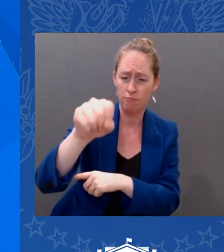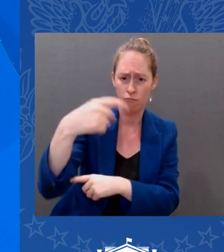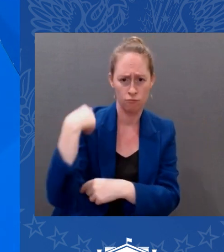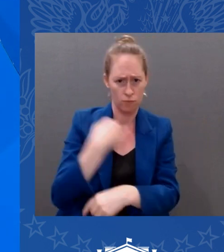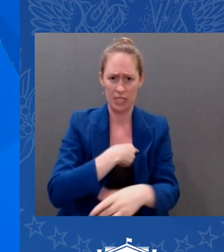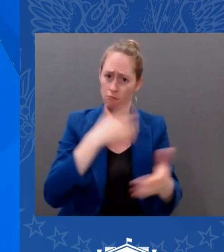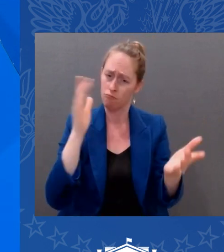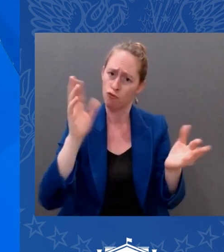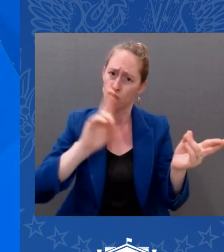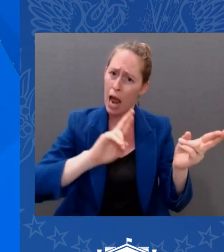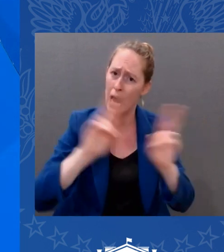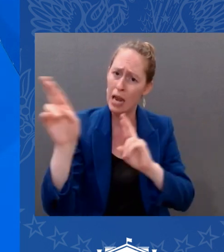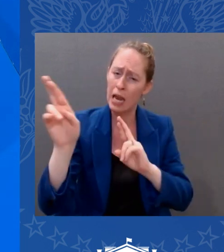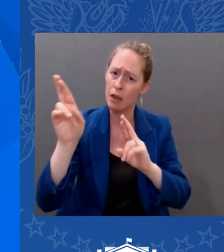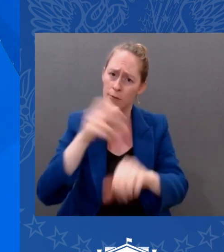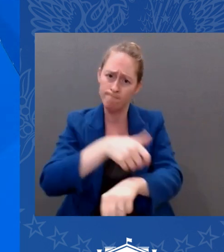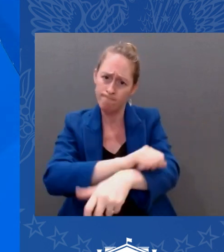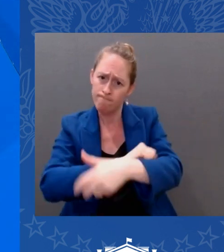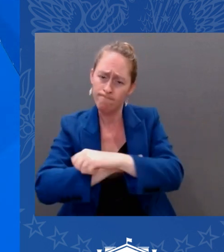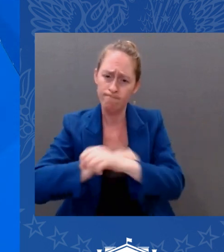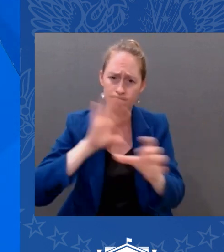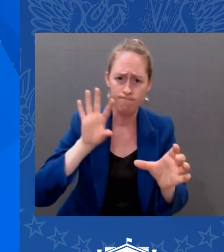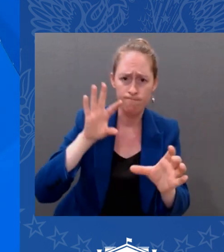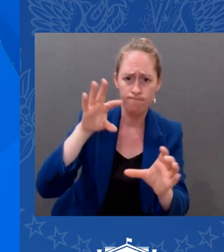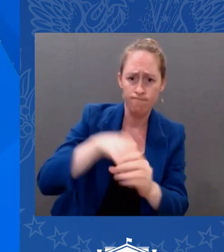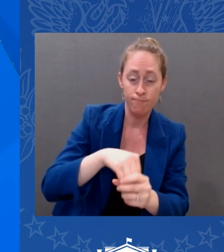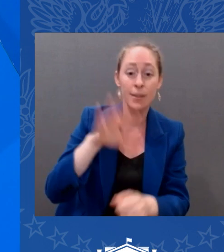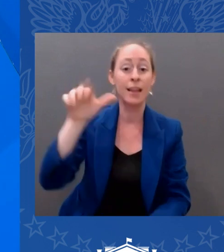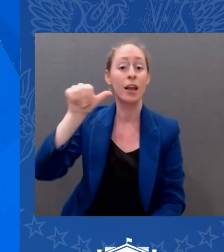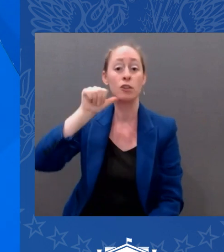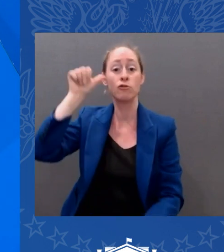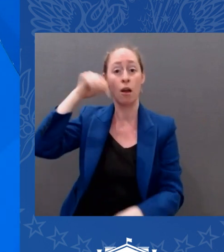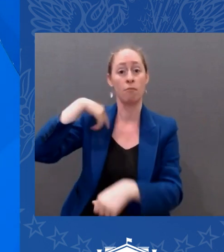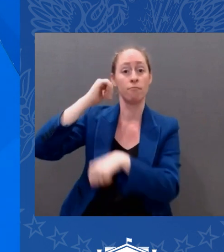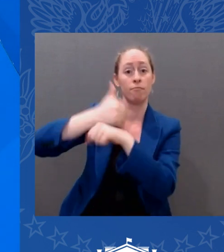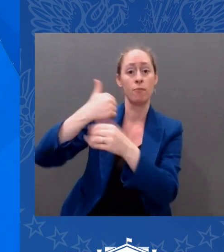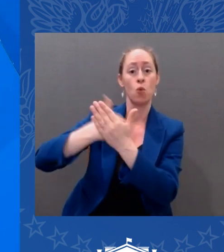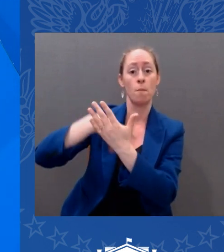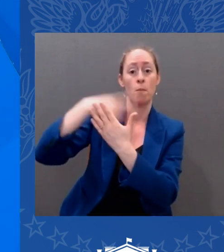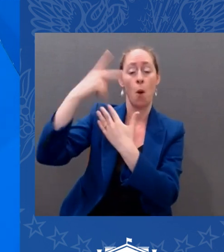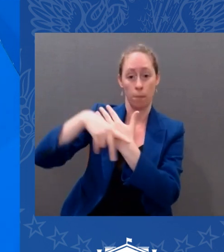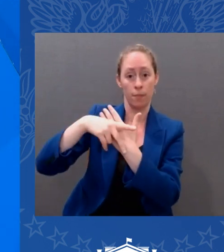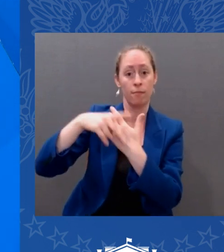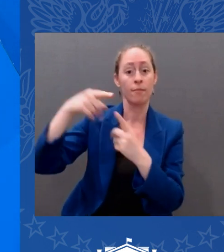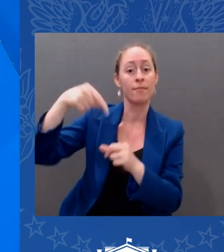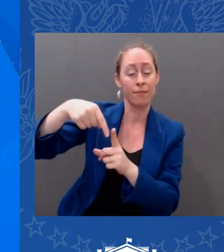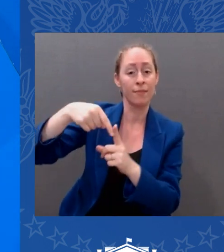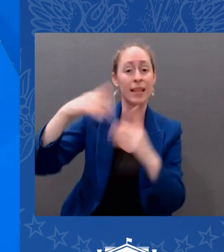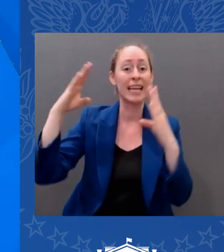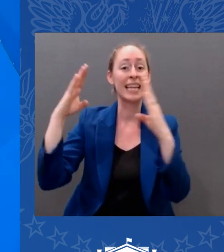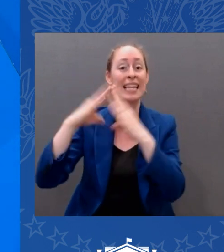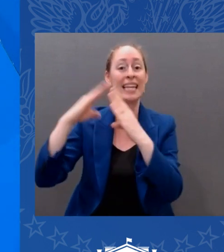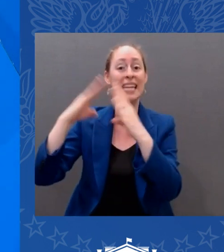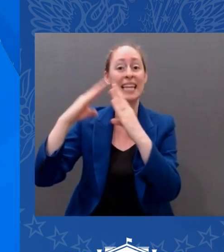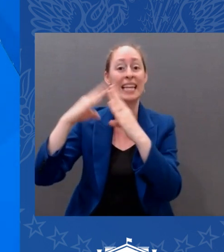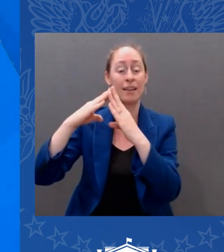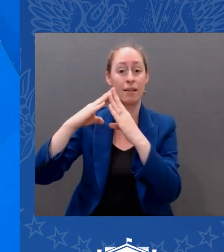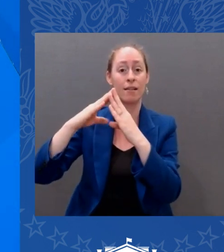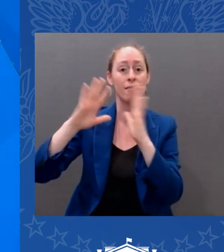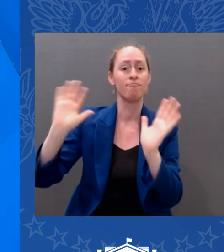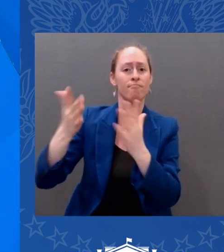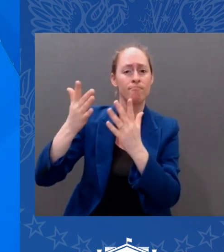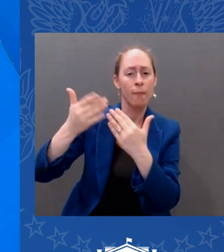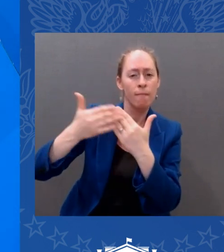initiative, recognizing the key roles of mayors and local governments, the role they play in delivering for the people where they